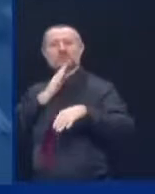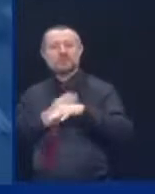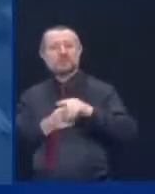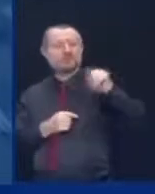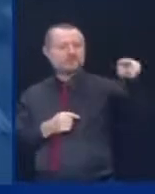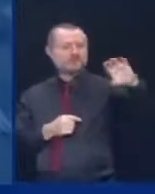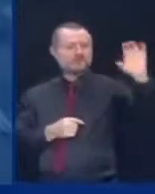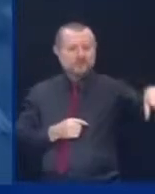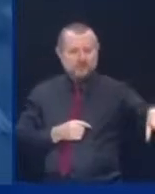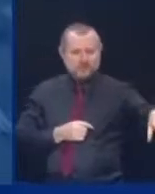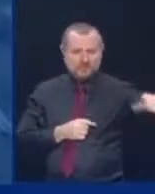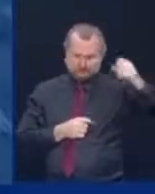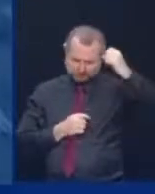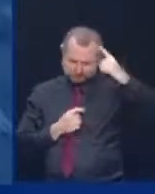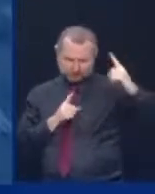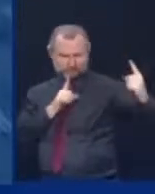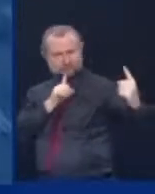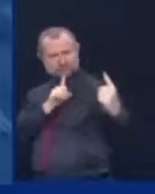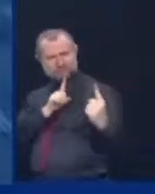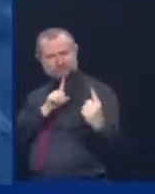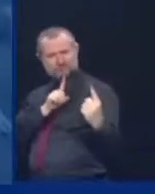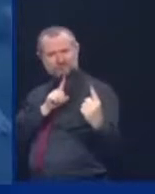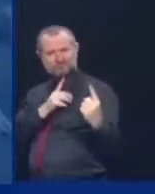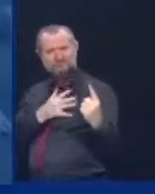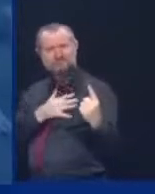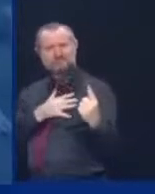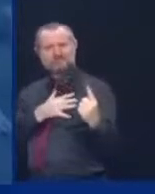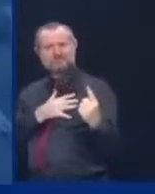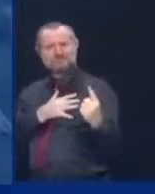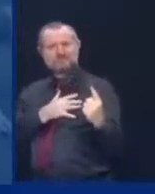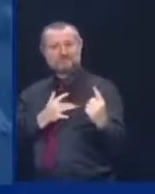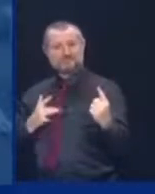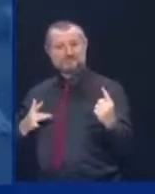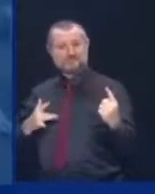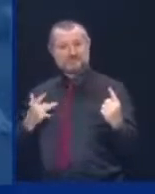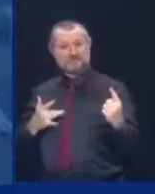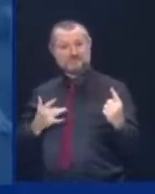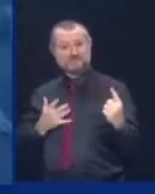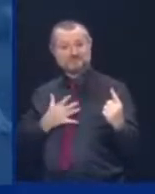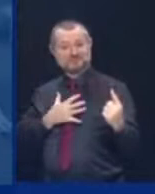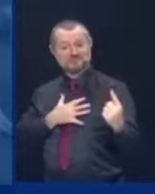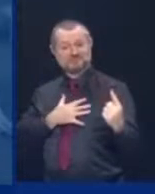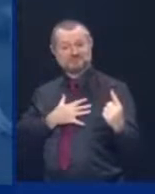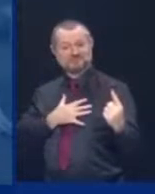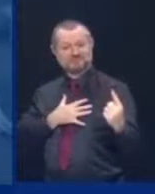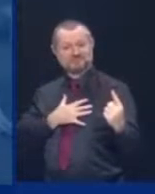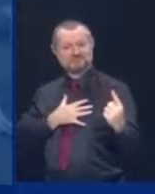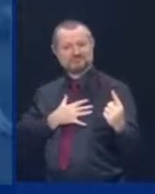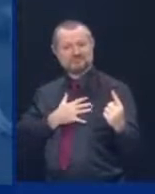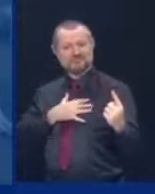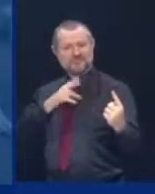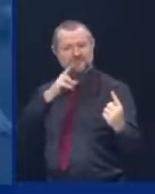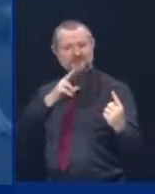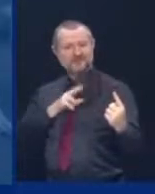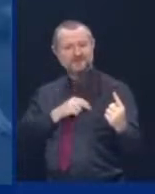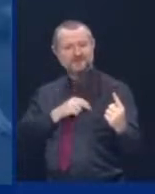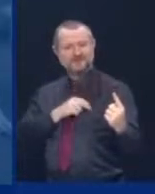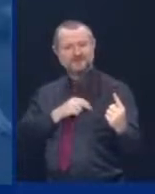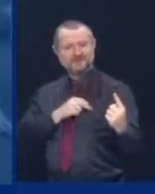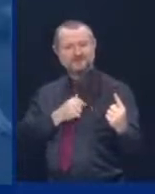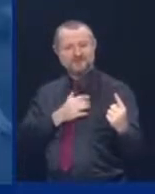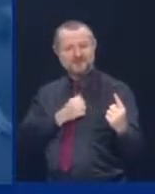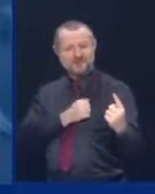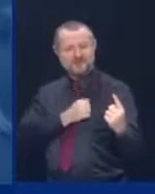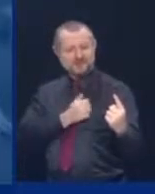But you know what? The feeling of this Thanksgiving and my love for her and